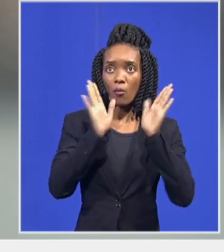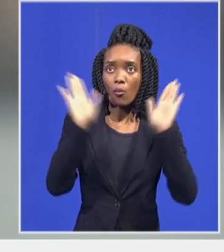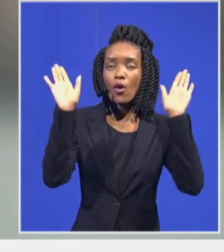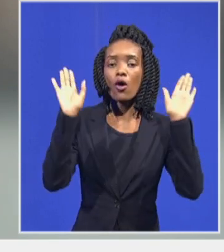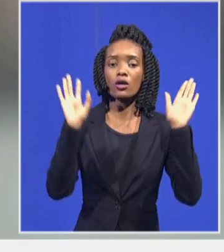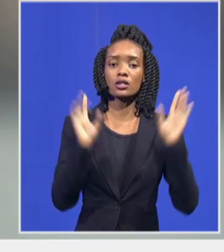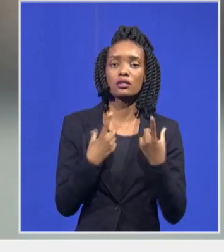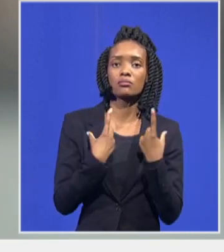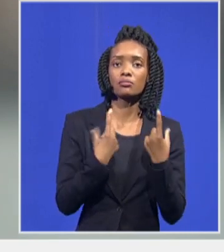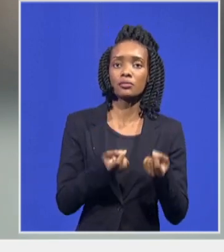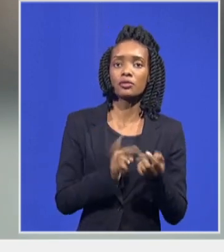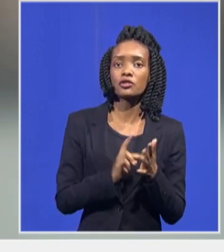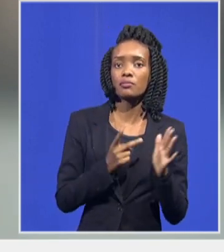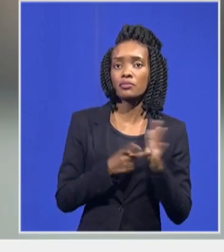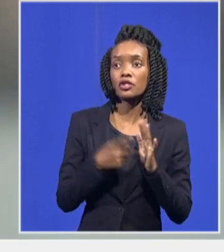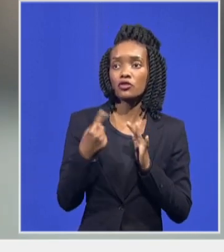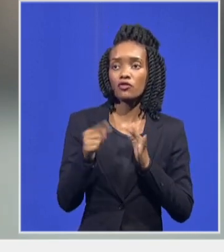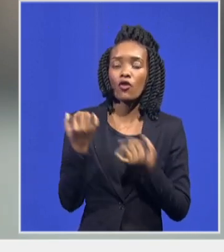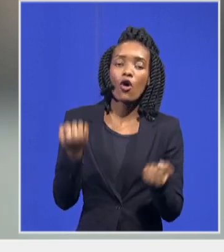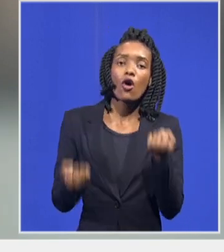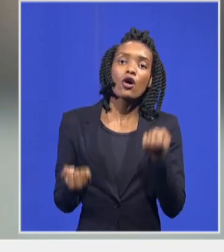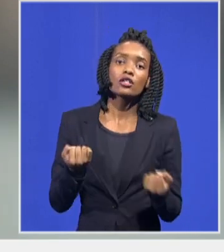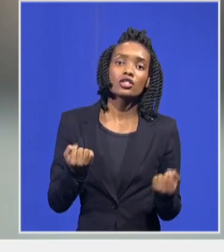plan for the just transition.